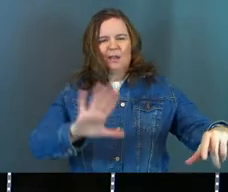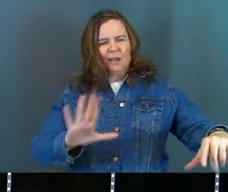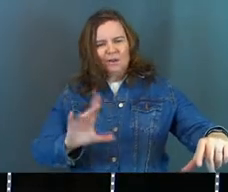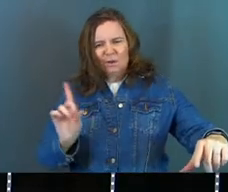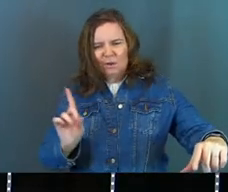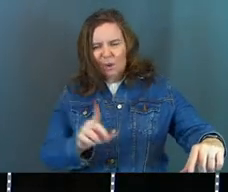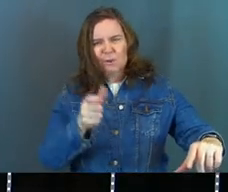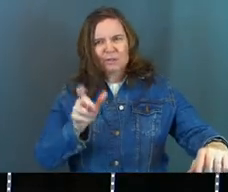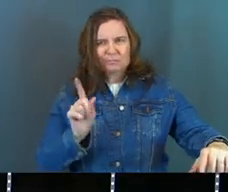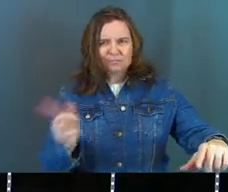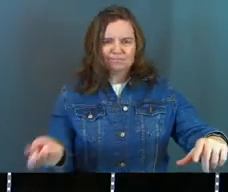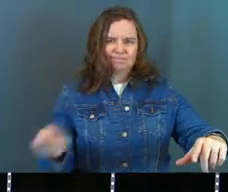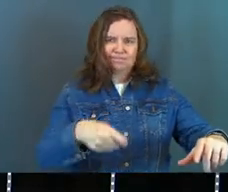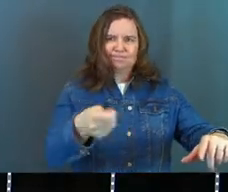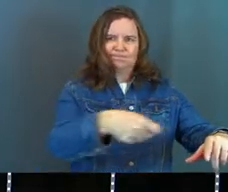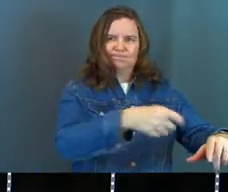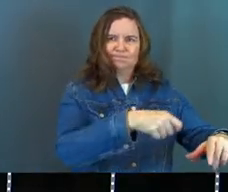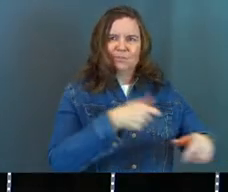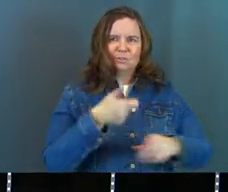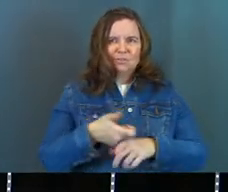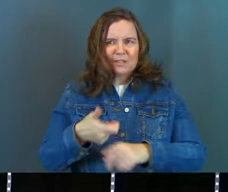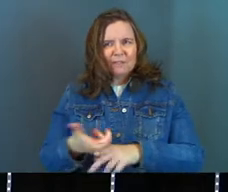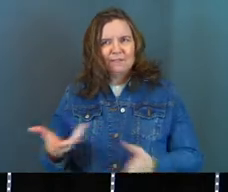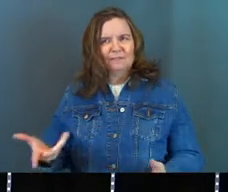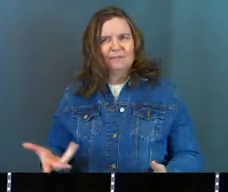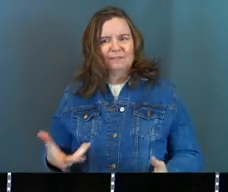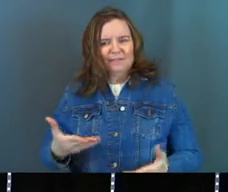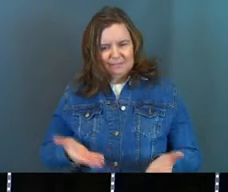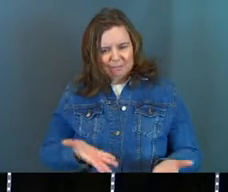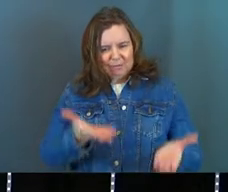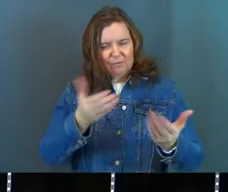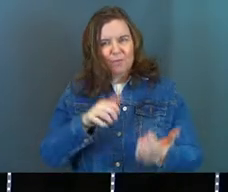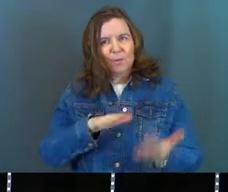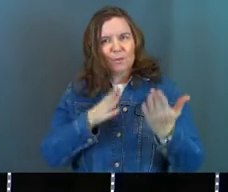like, no, the food's right there. It's before you.